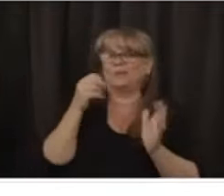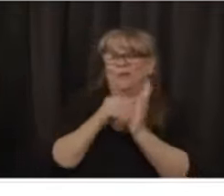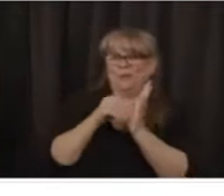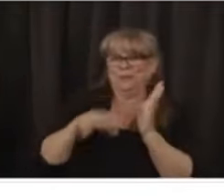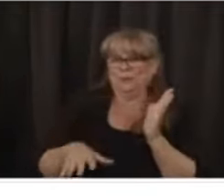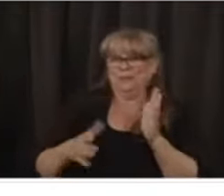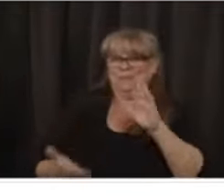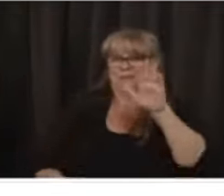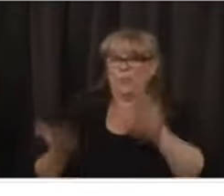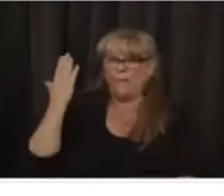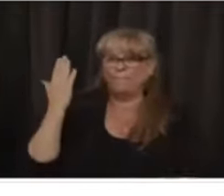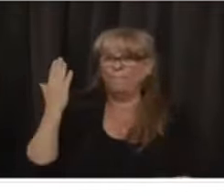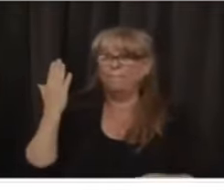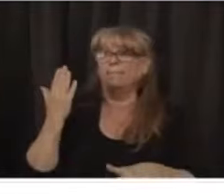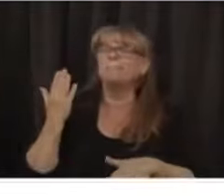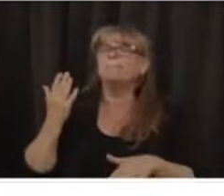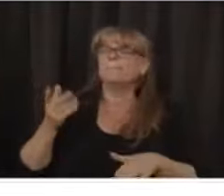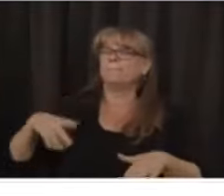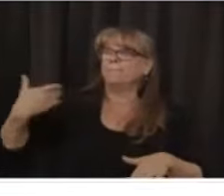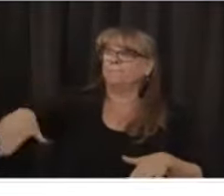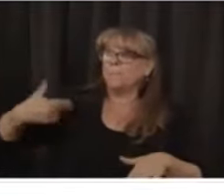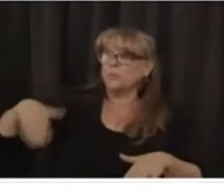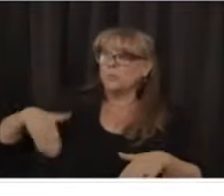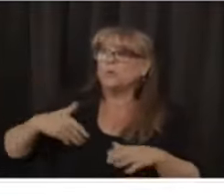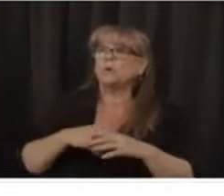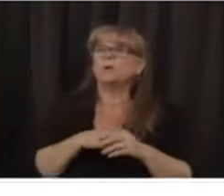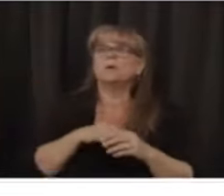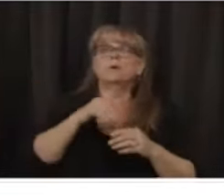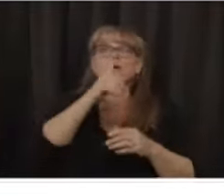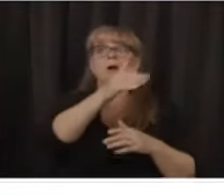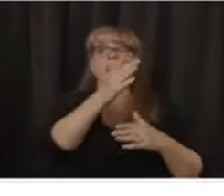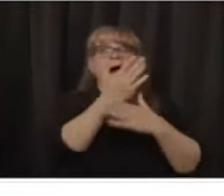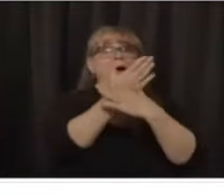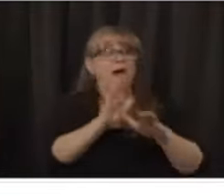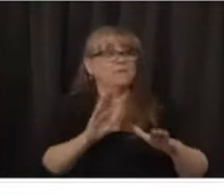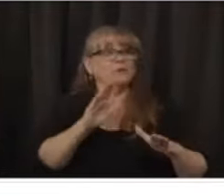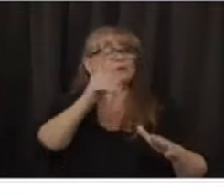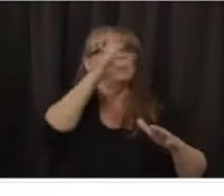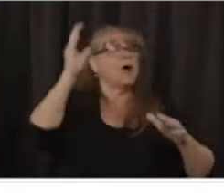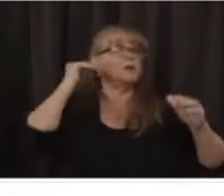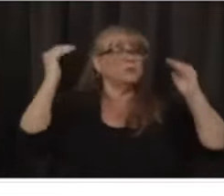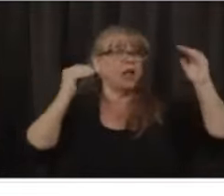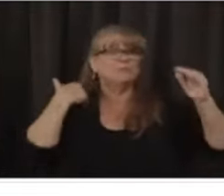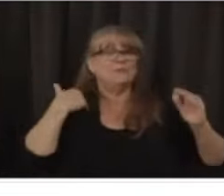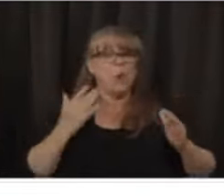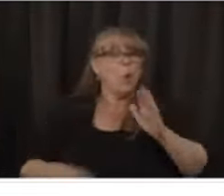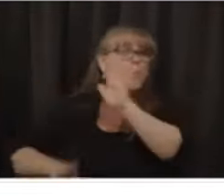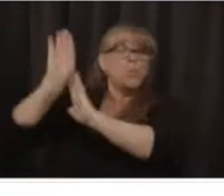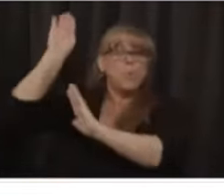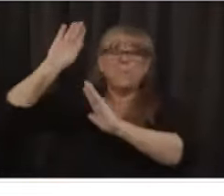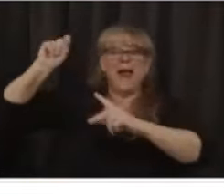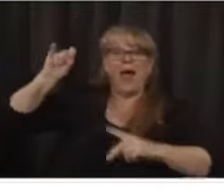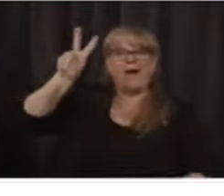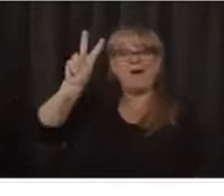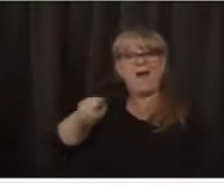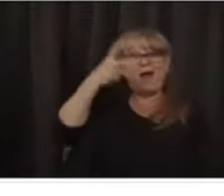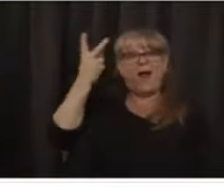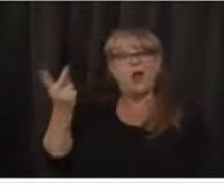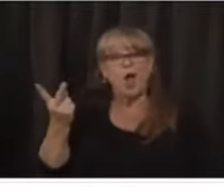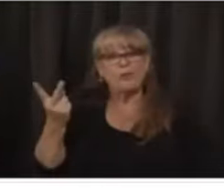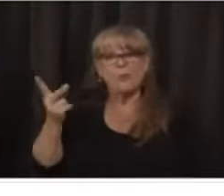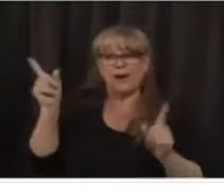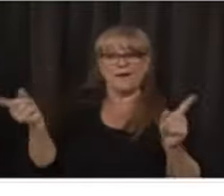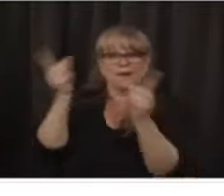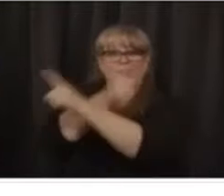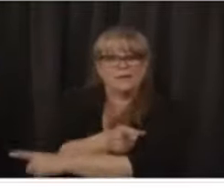much higher than what we're seeing on average for adults in the stage, and that the increase we're seeing is pretty steep at this point. We're